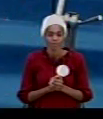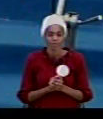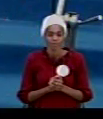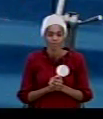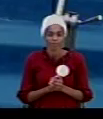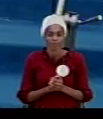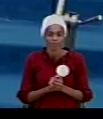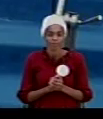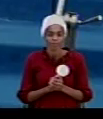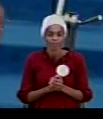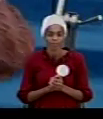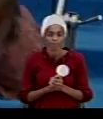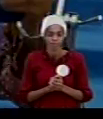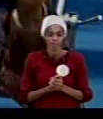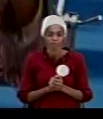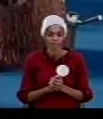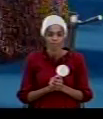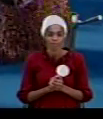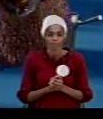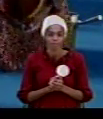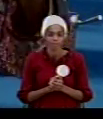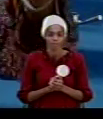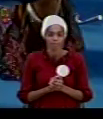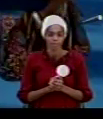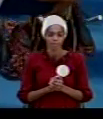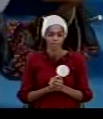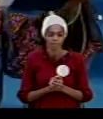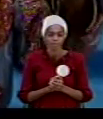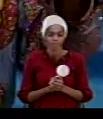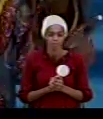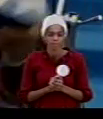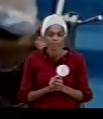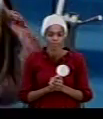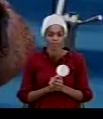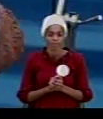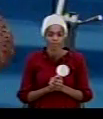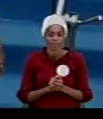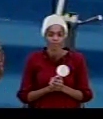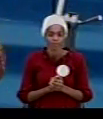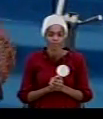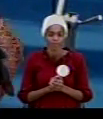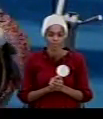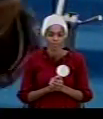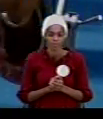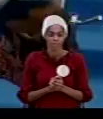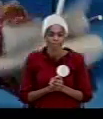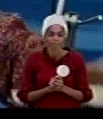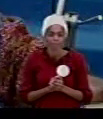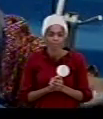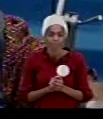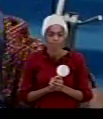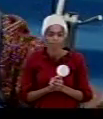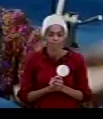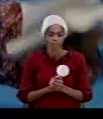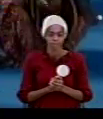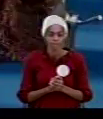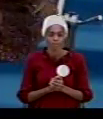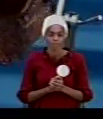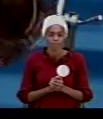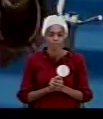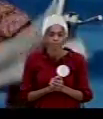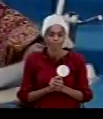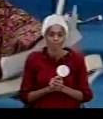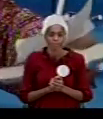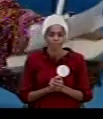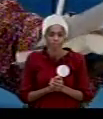dele lati igba yen mo dupe lowo Olorun ohun mi igba to di Tuesday on the 11 mo ni mo gbadọ lo